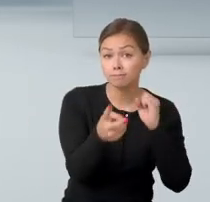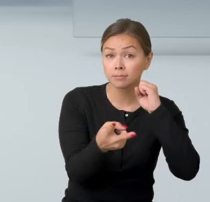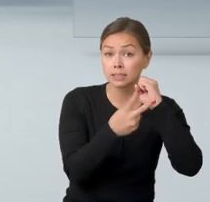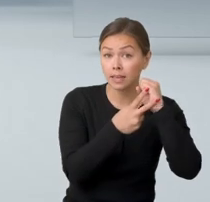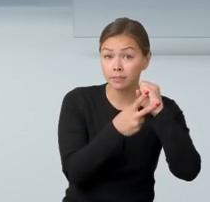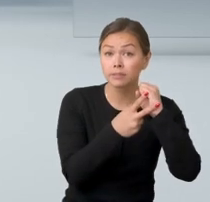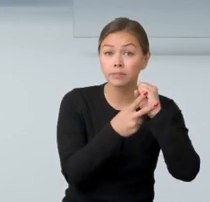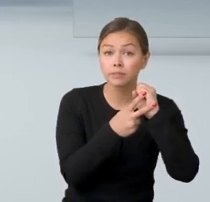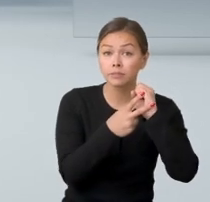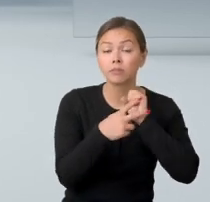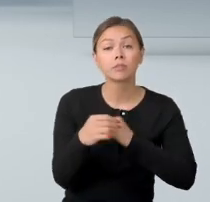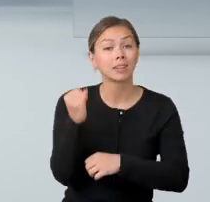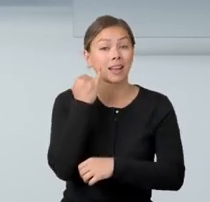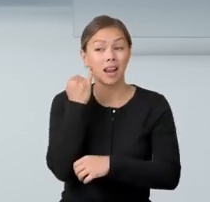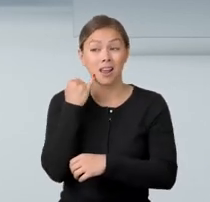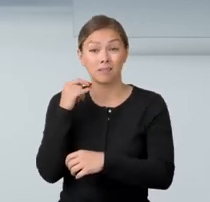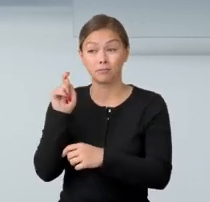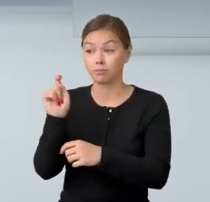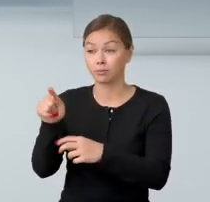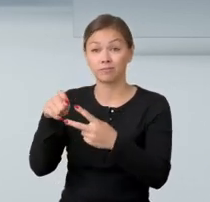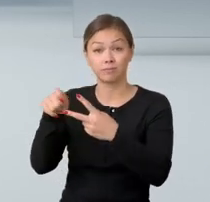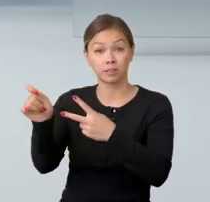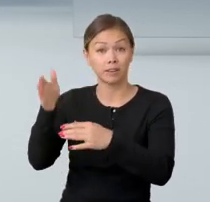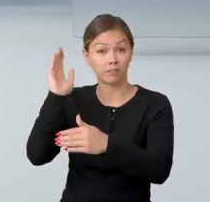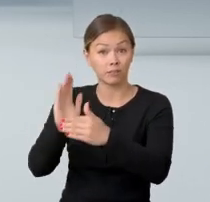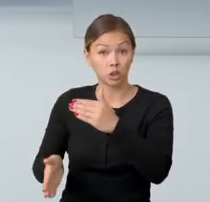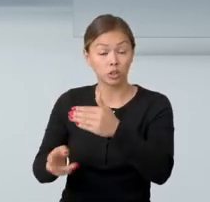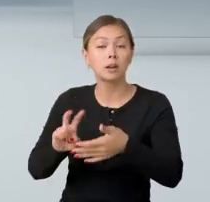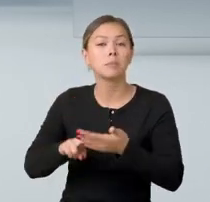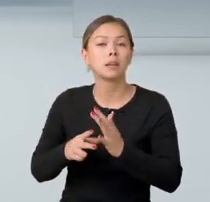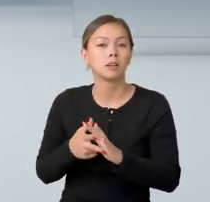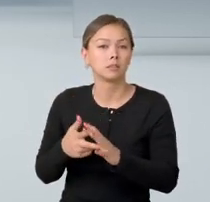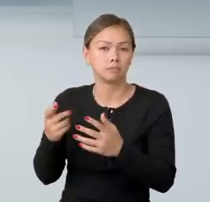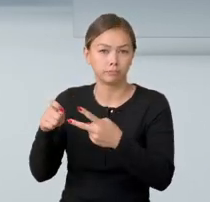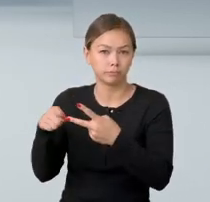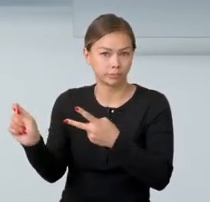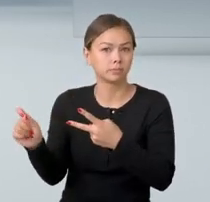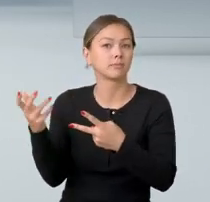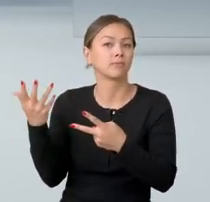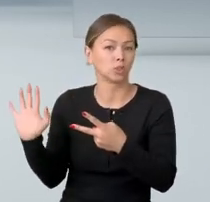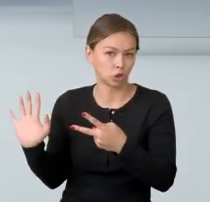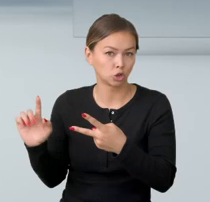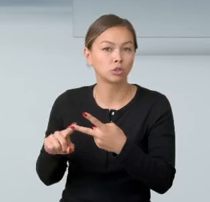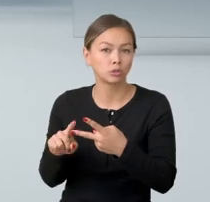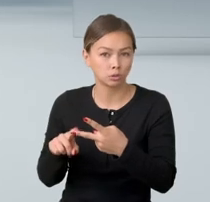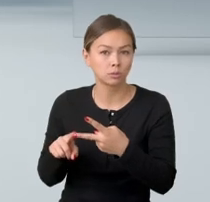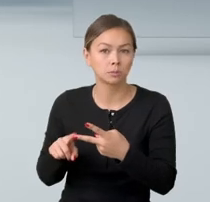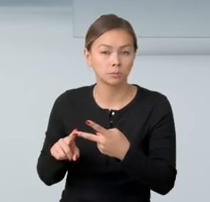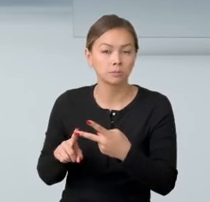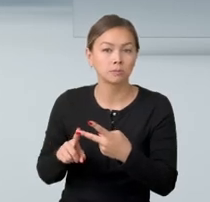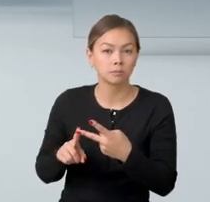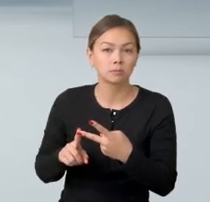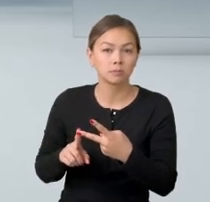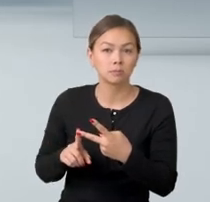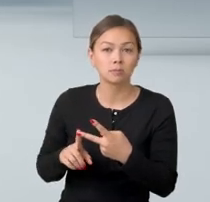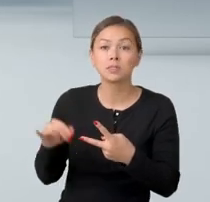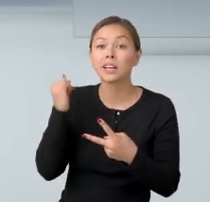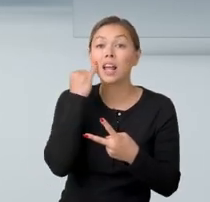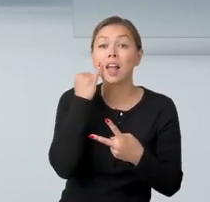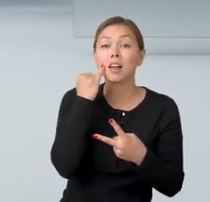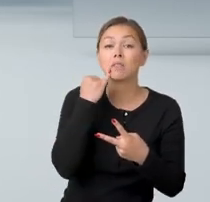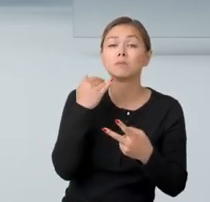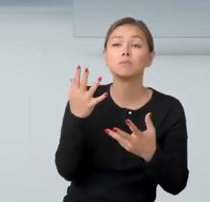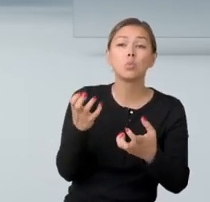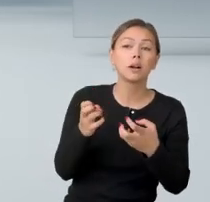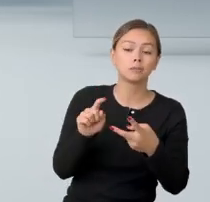I can save as a draft and if I click to Mark as complete I can say that I have concluded this task already in next scenario